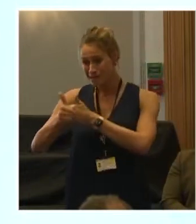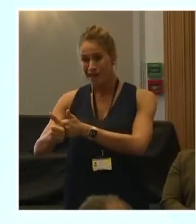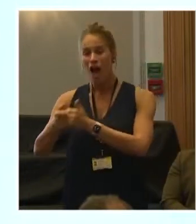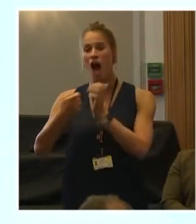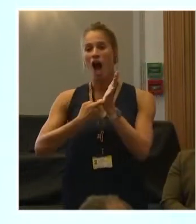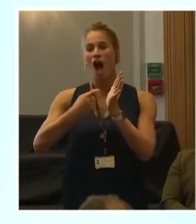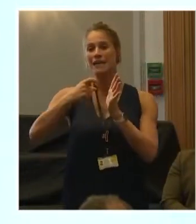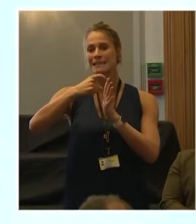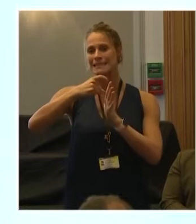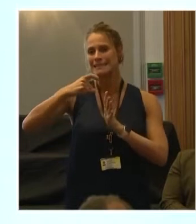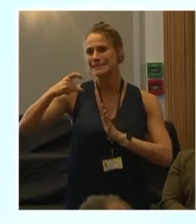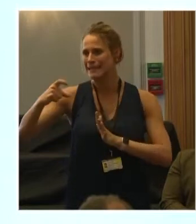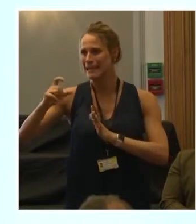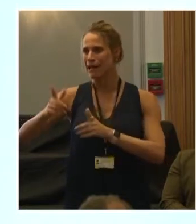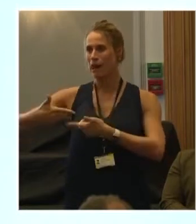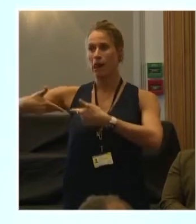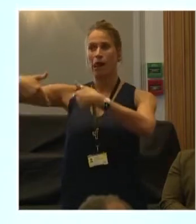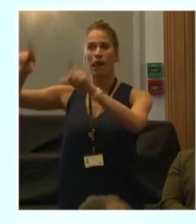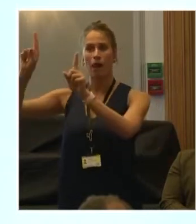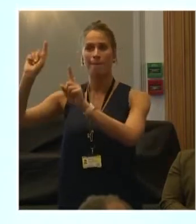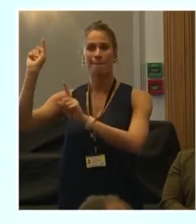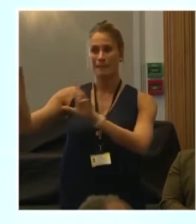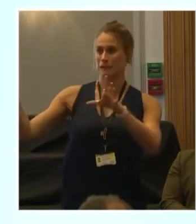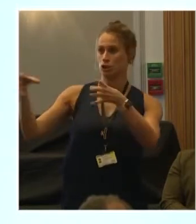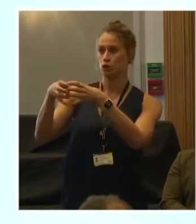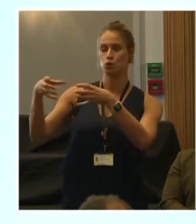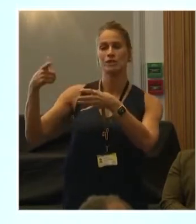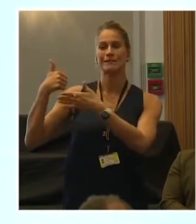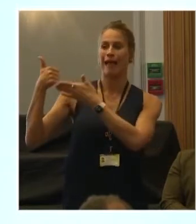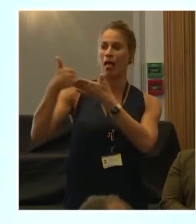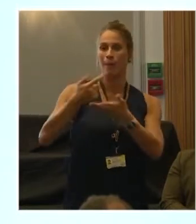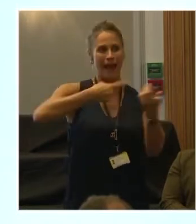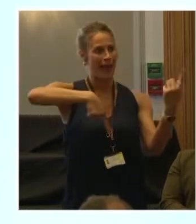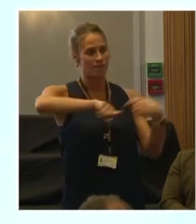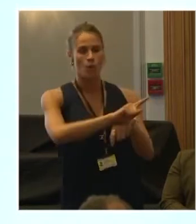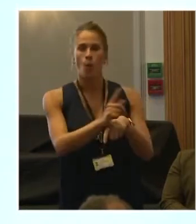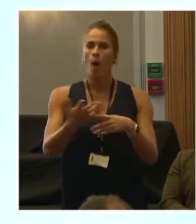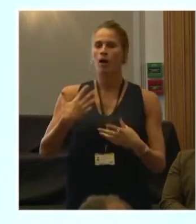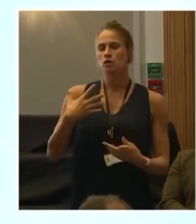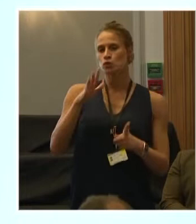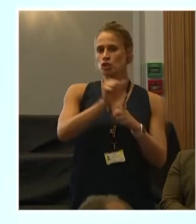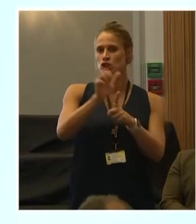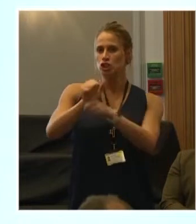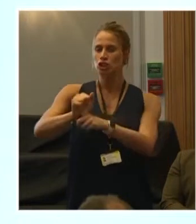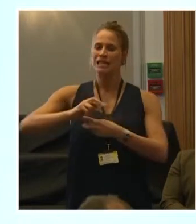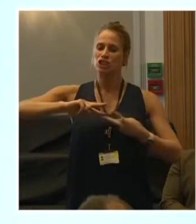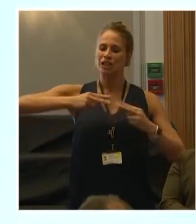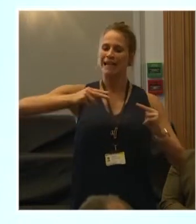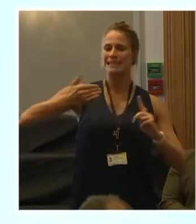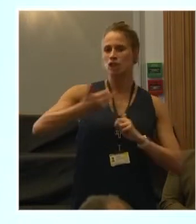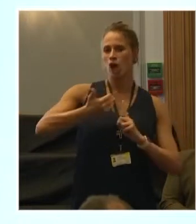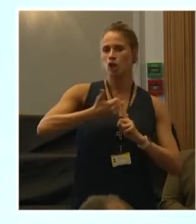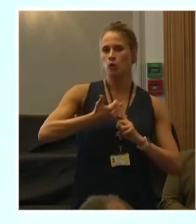UK, helping to get everybody a genetic diagnosis, even those with those shy genes, and those yet to be